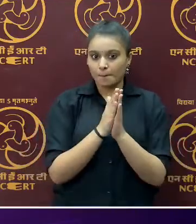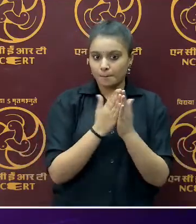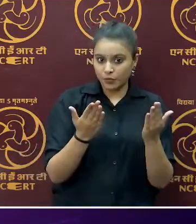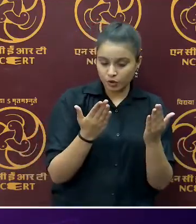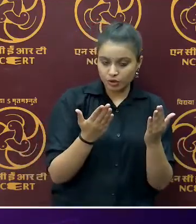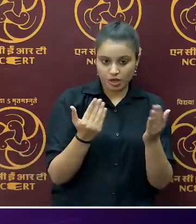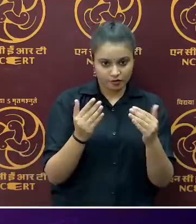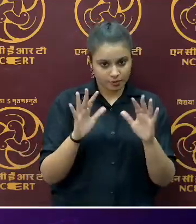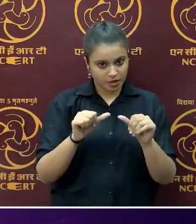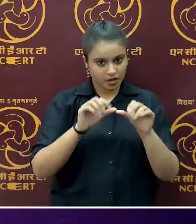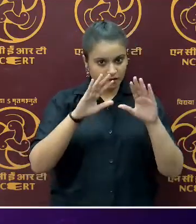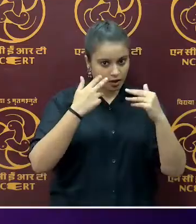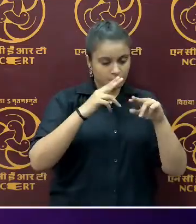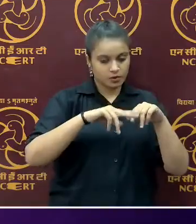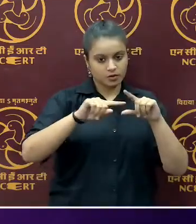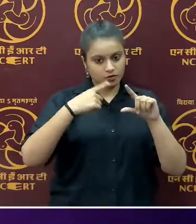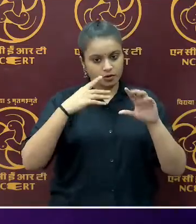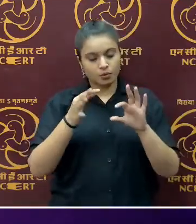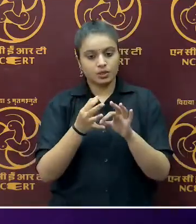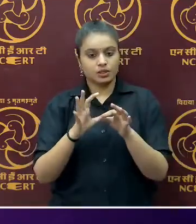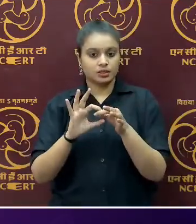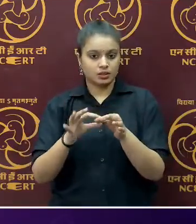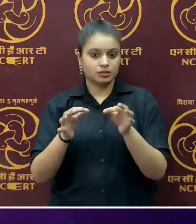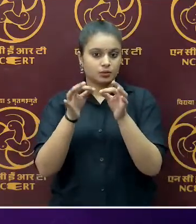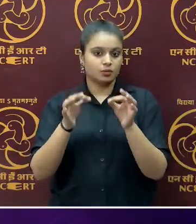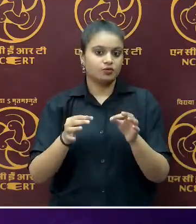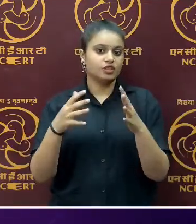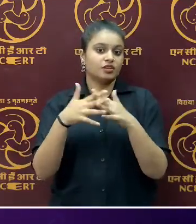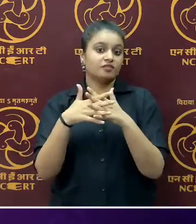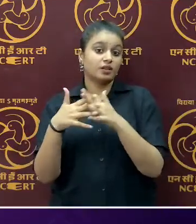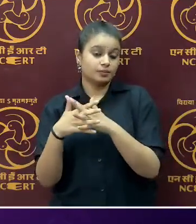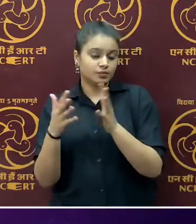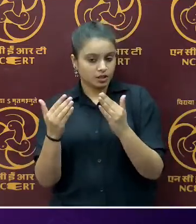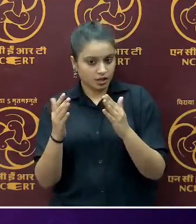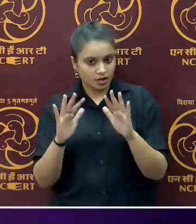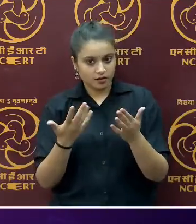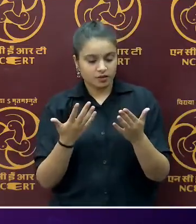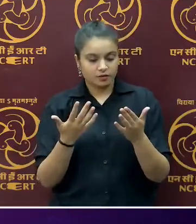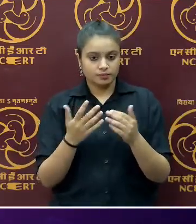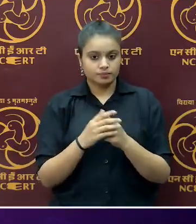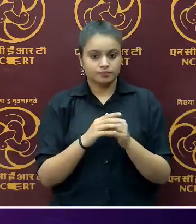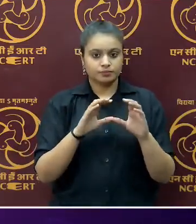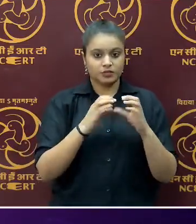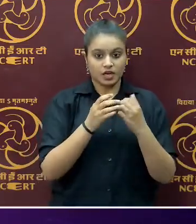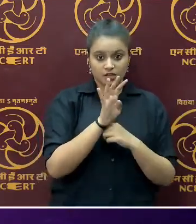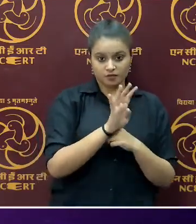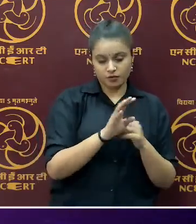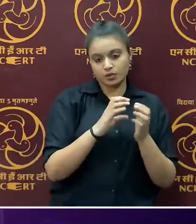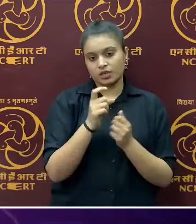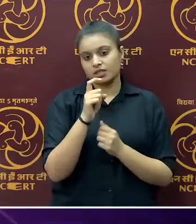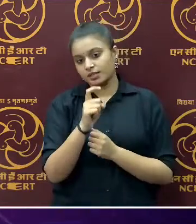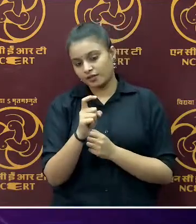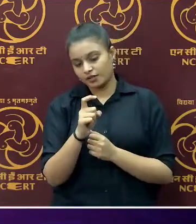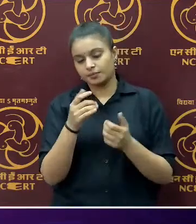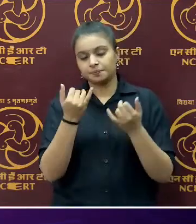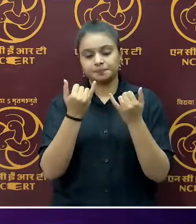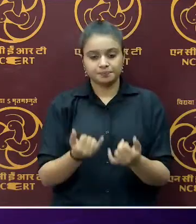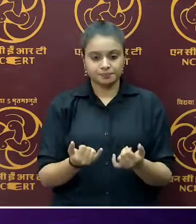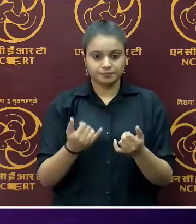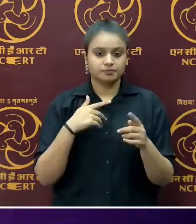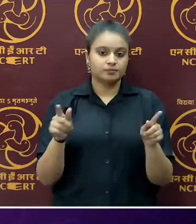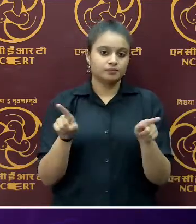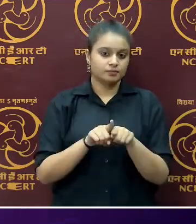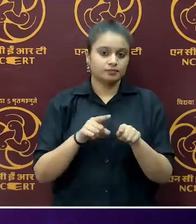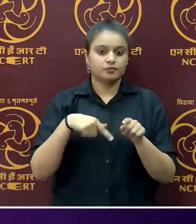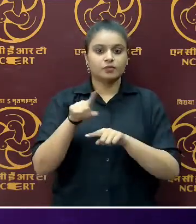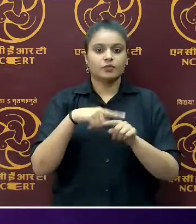They are available on Amazon, Flipkart and NCERT website. I'm talking about grade 4 and 7. And now simultaneously